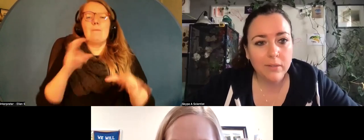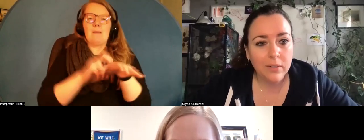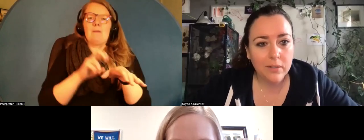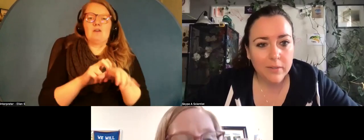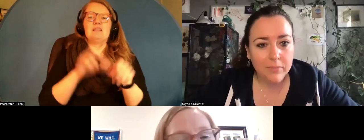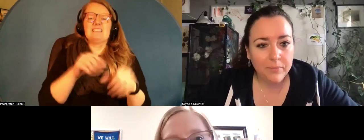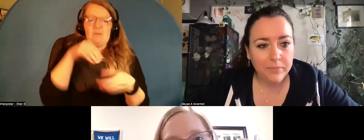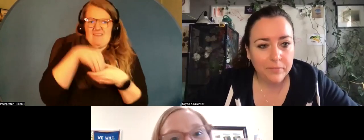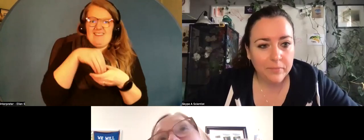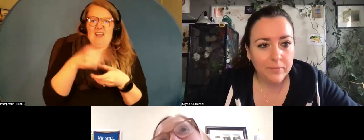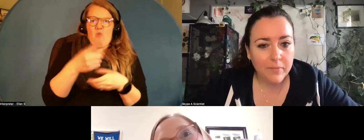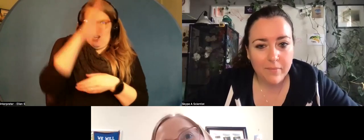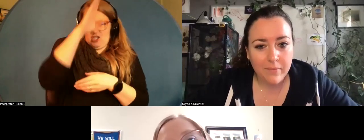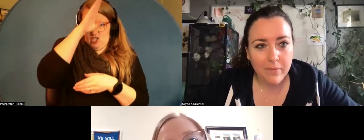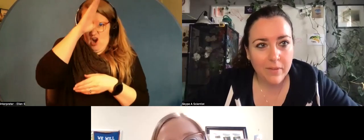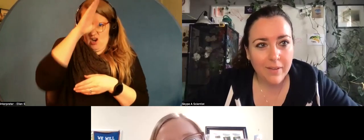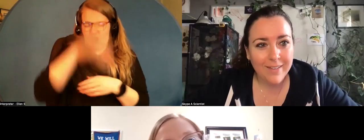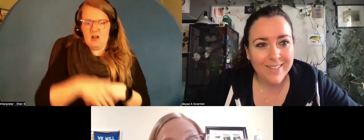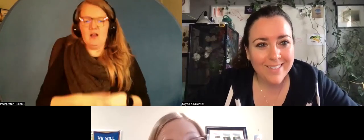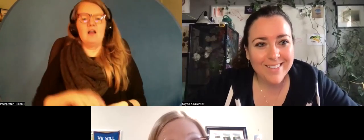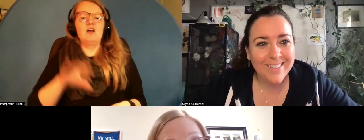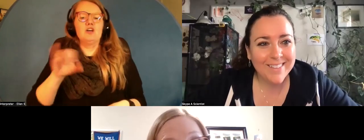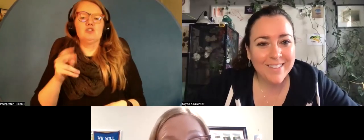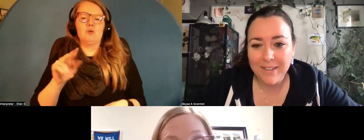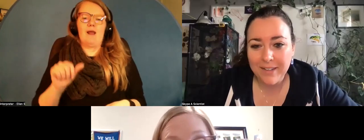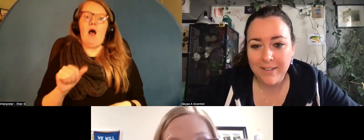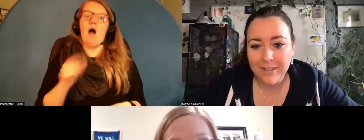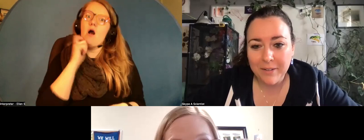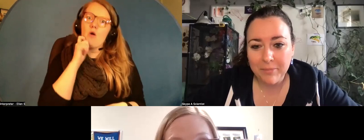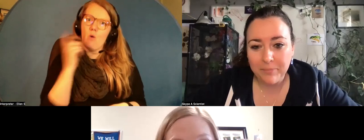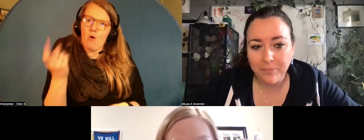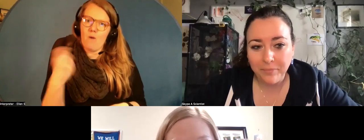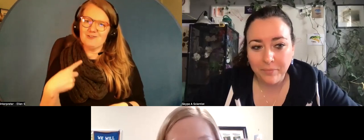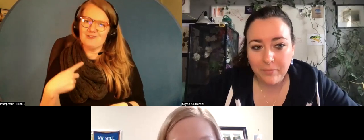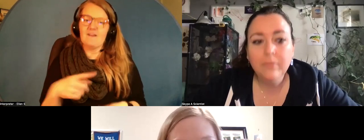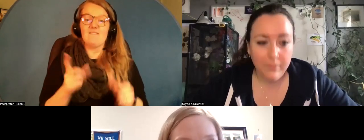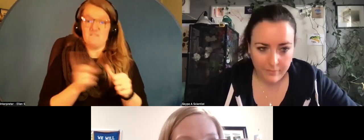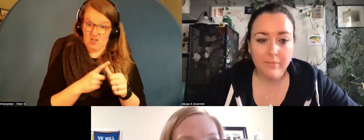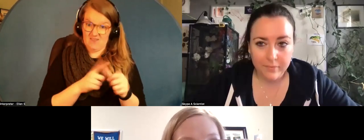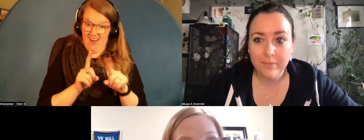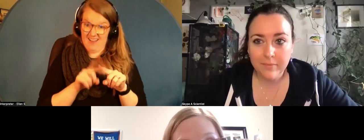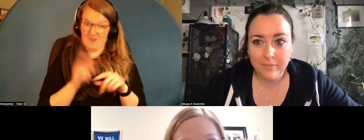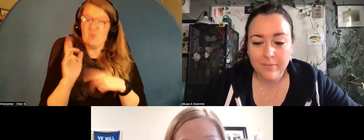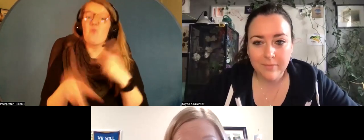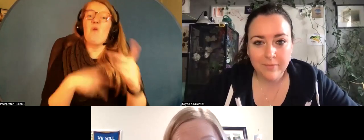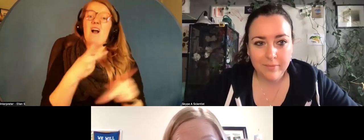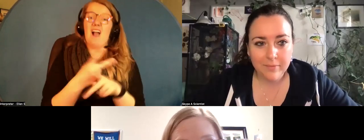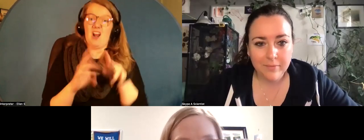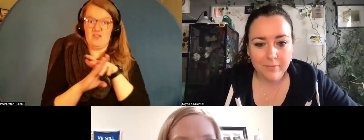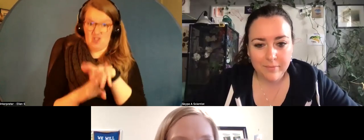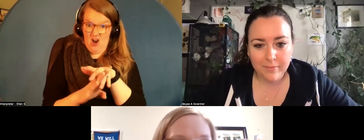shark? Oh, this is such a cool question. First of all, it depends what type of shark you are, or